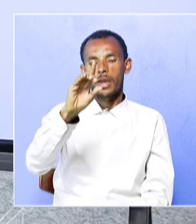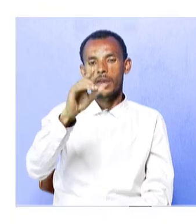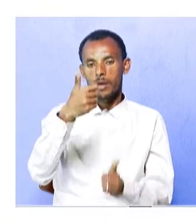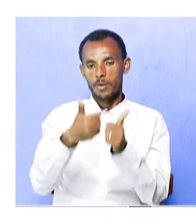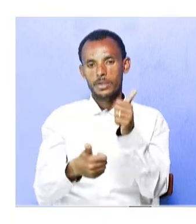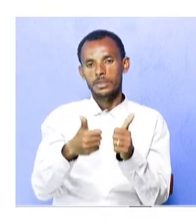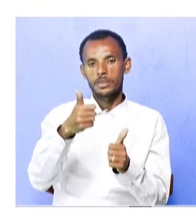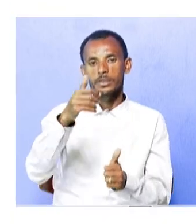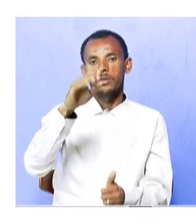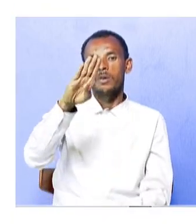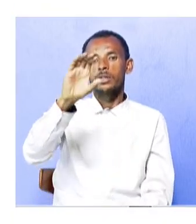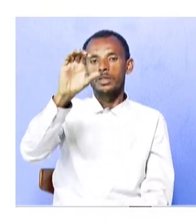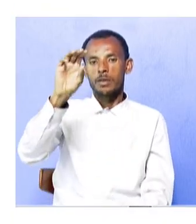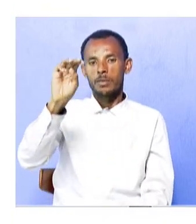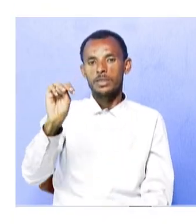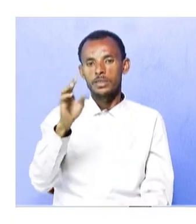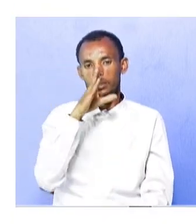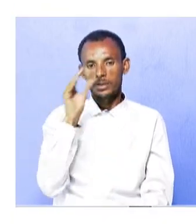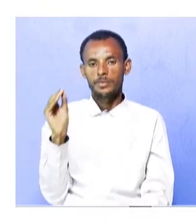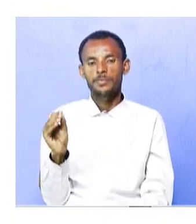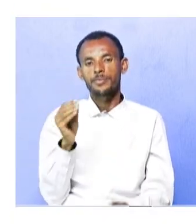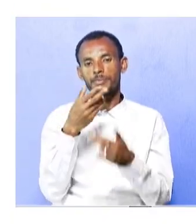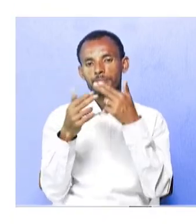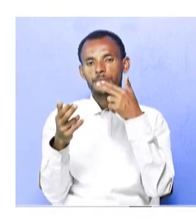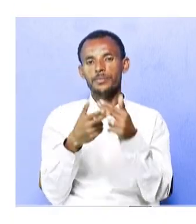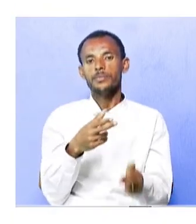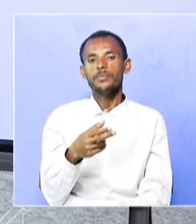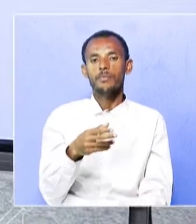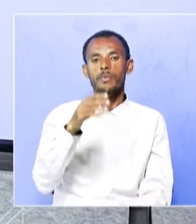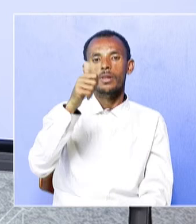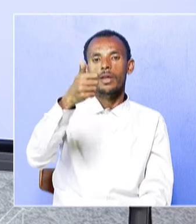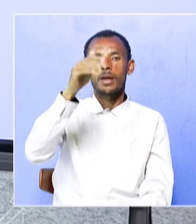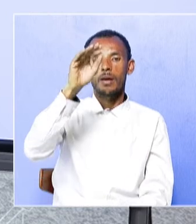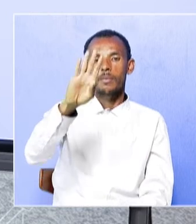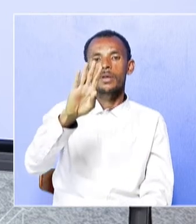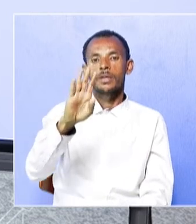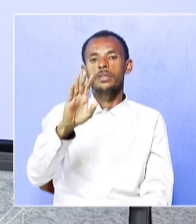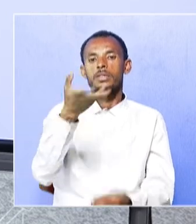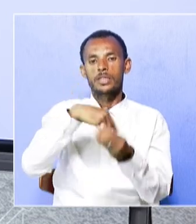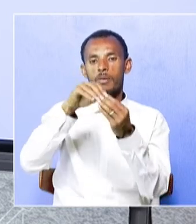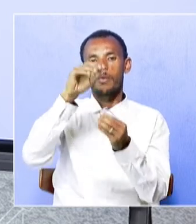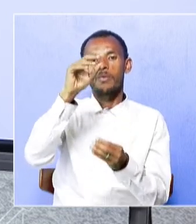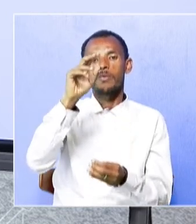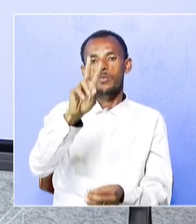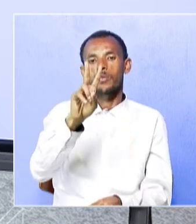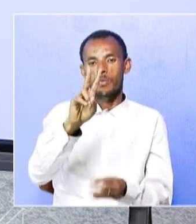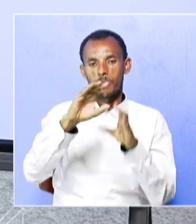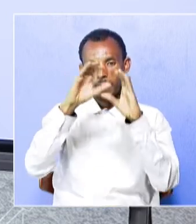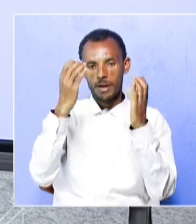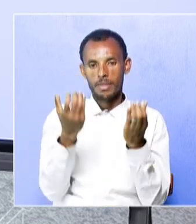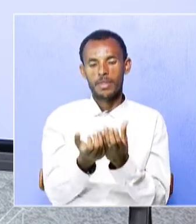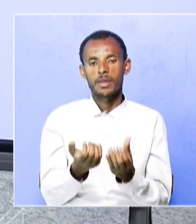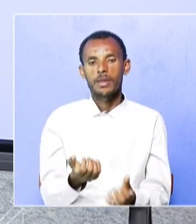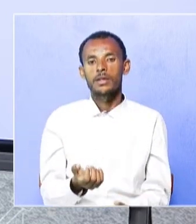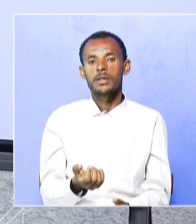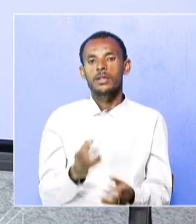is 4 centimeter, times AB, the sum of the two parts makes